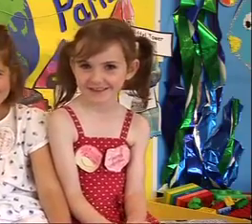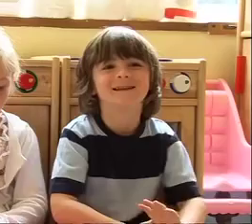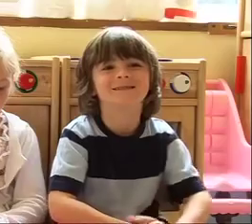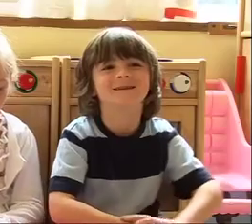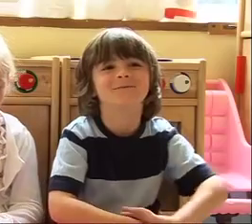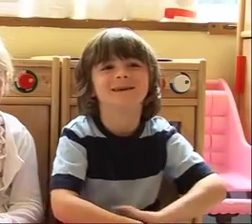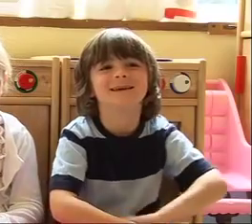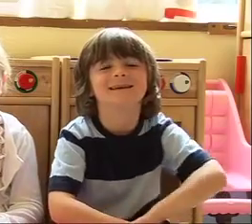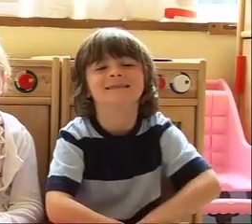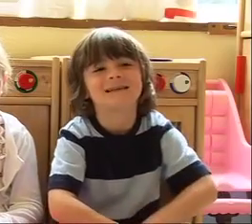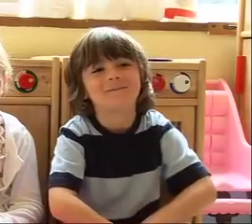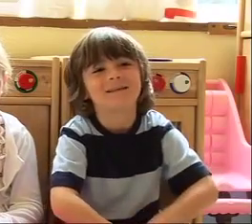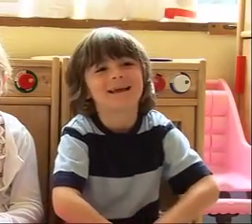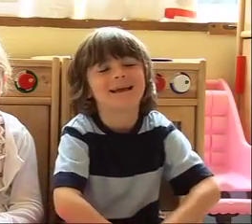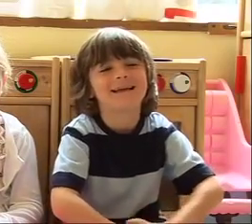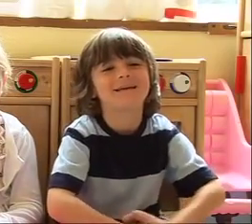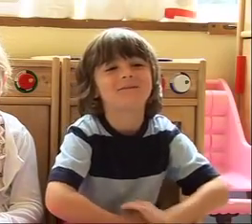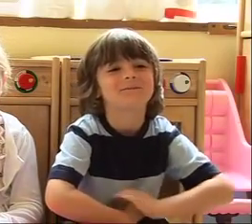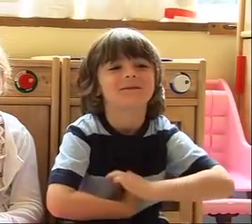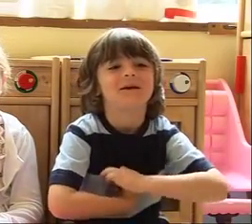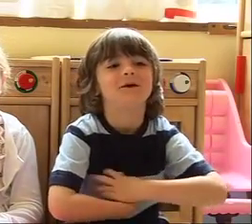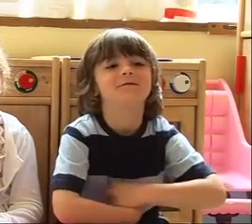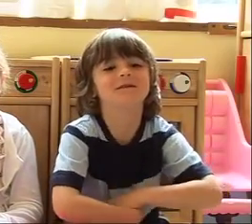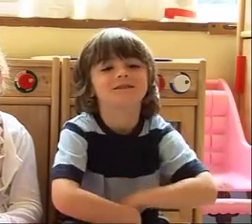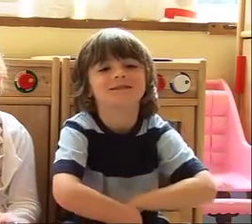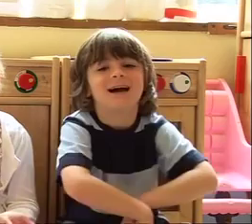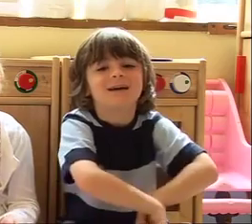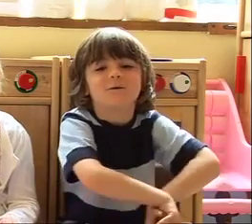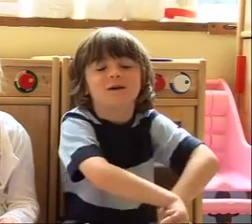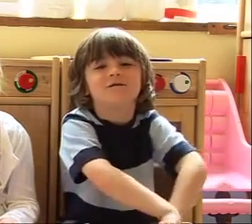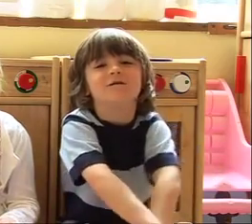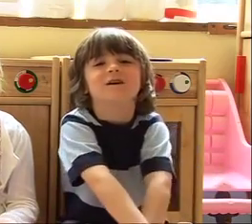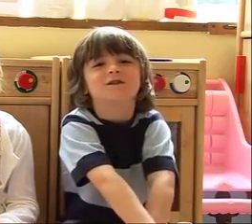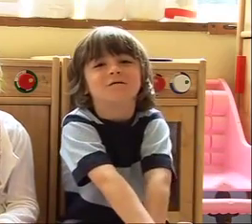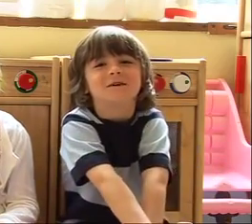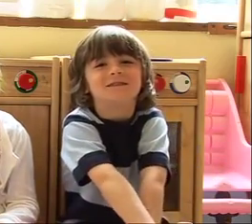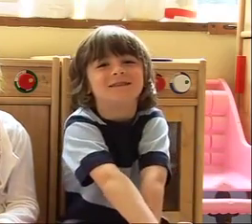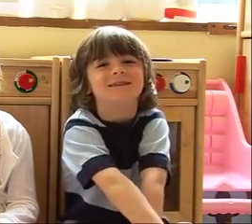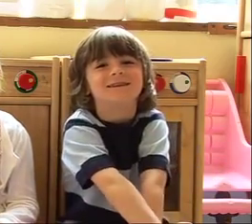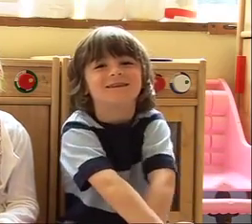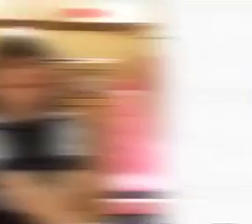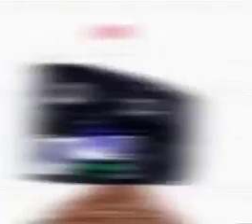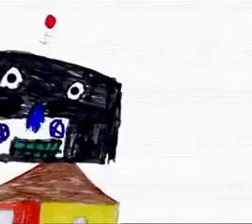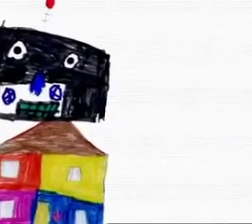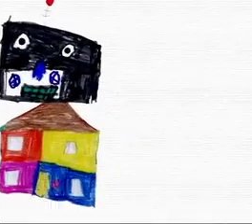his tummy is a fish tank with loads of fishing